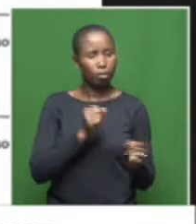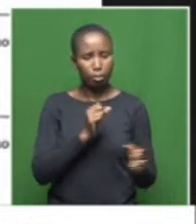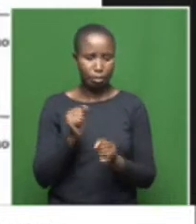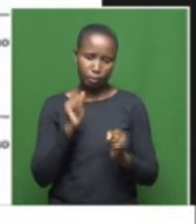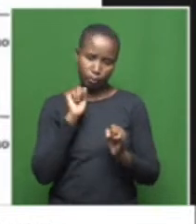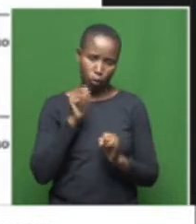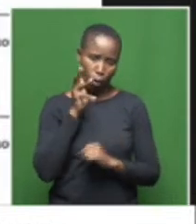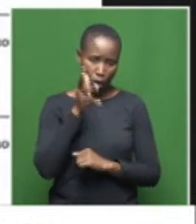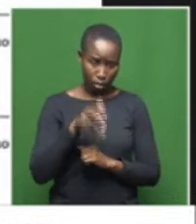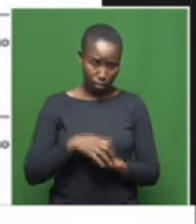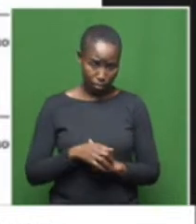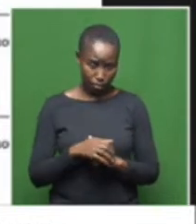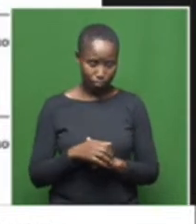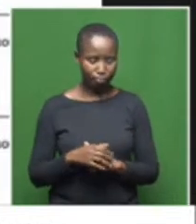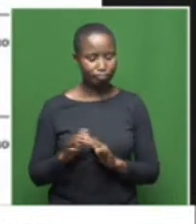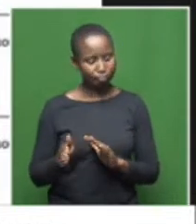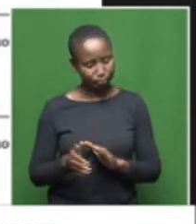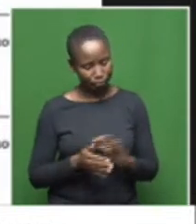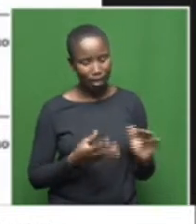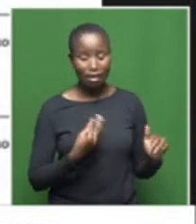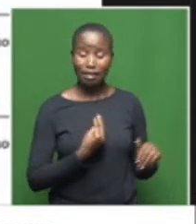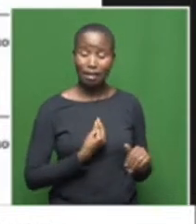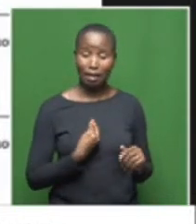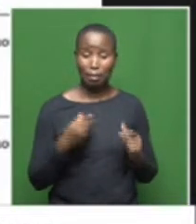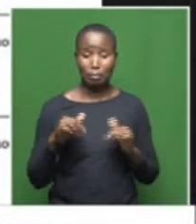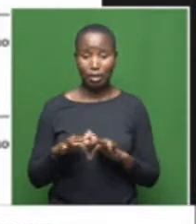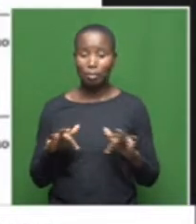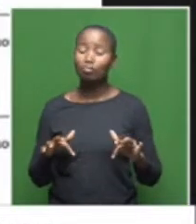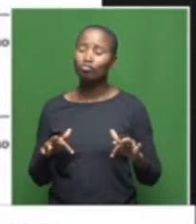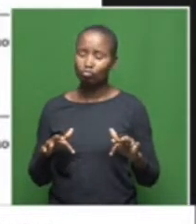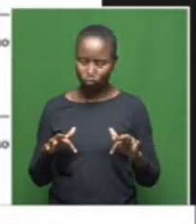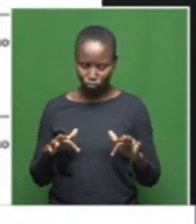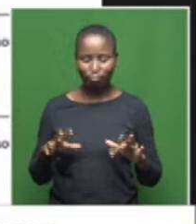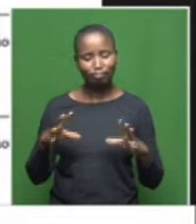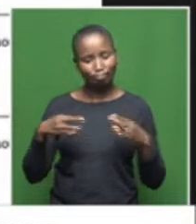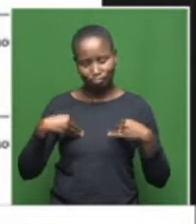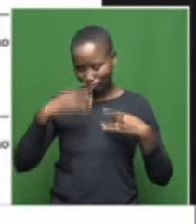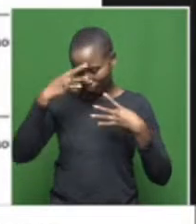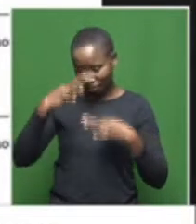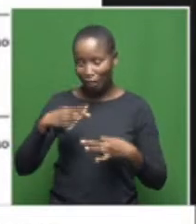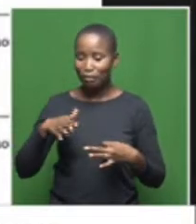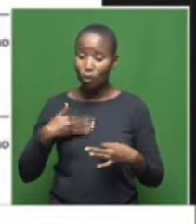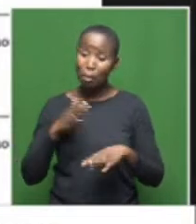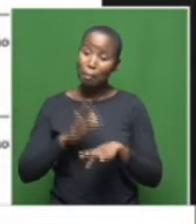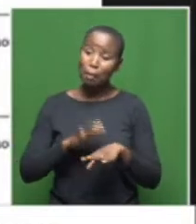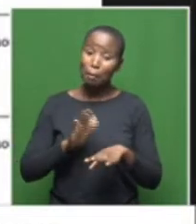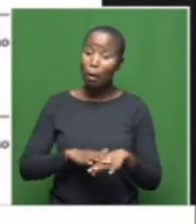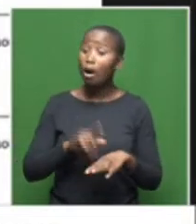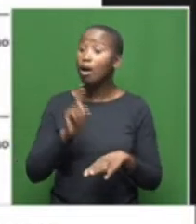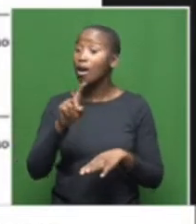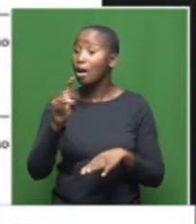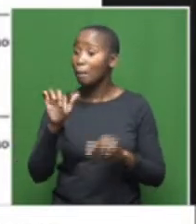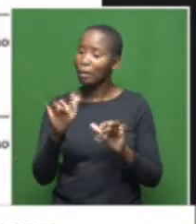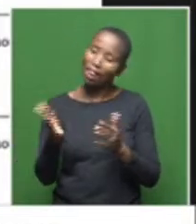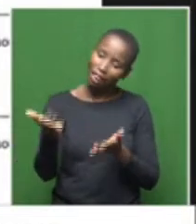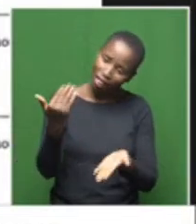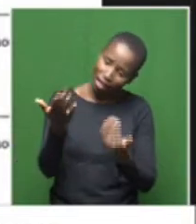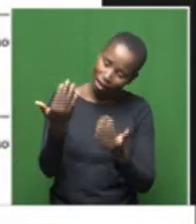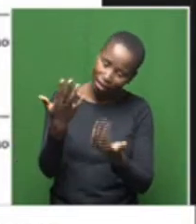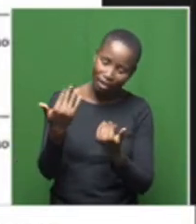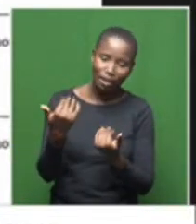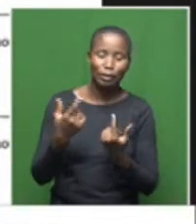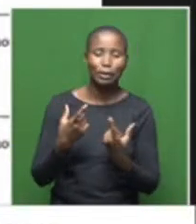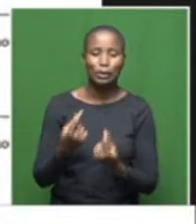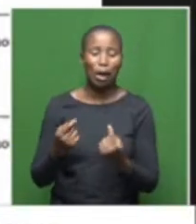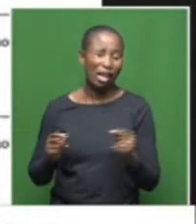mentioned earlier, the young people have taken the step to mobilize their peers to take up more vaccination under the